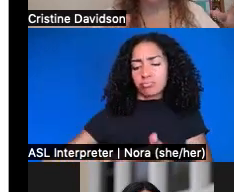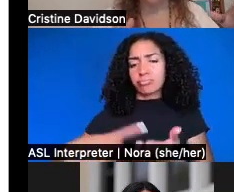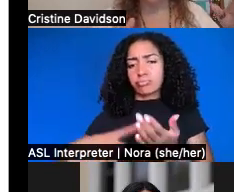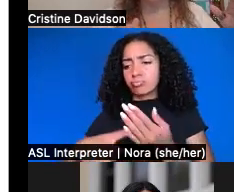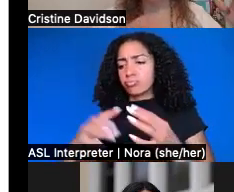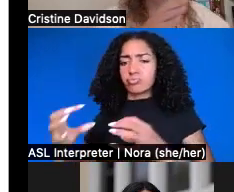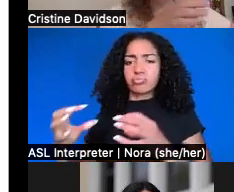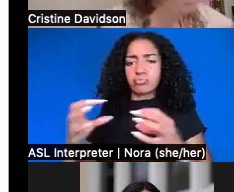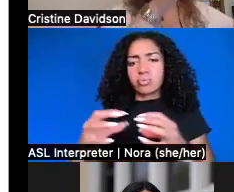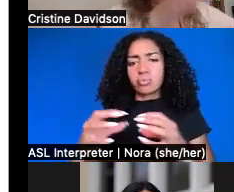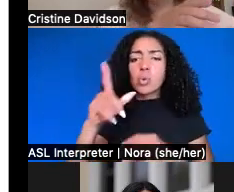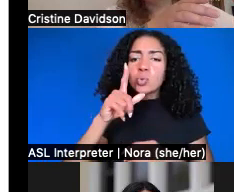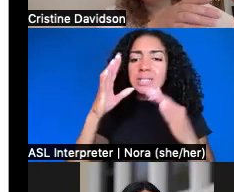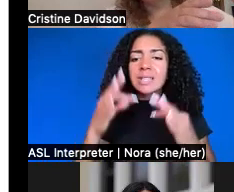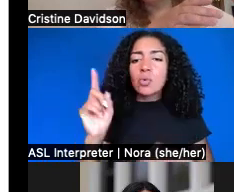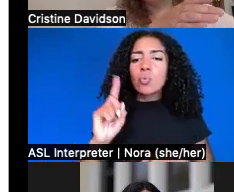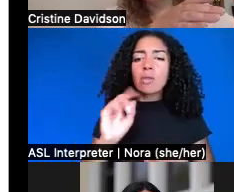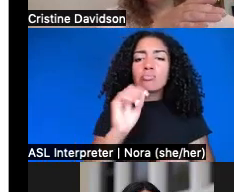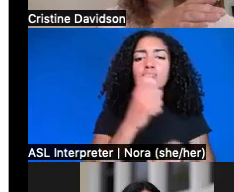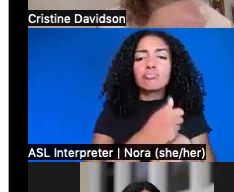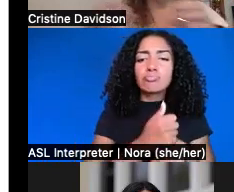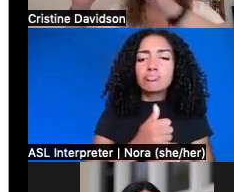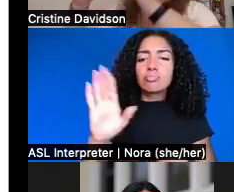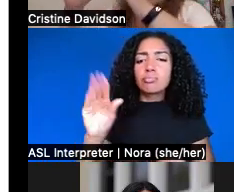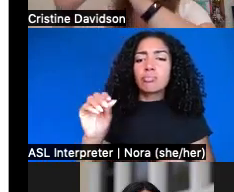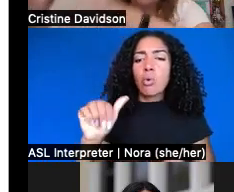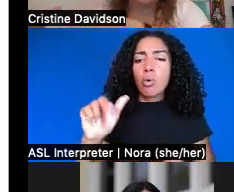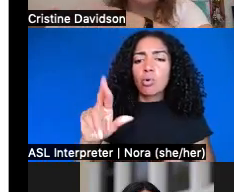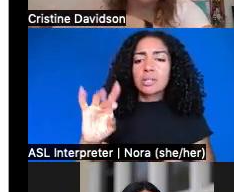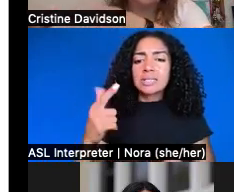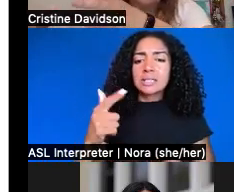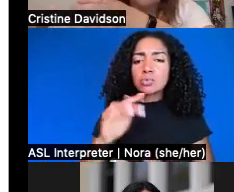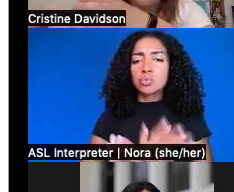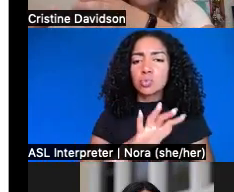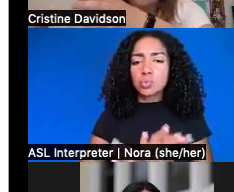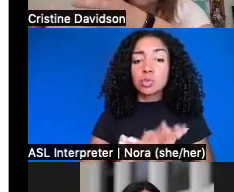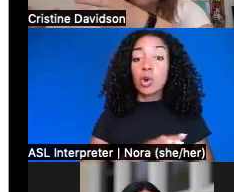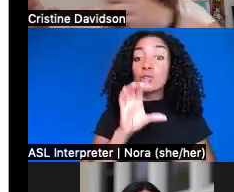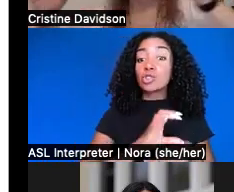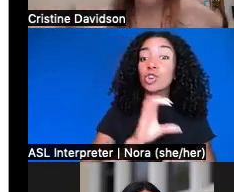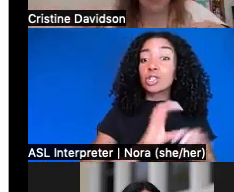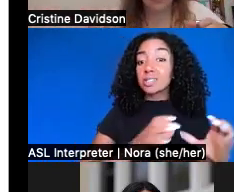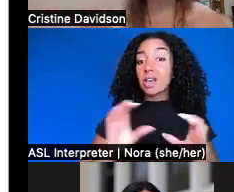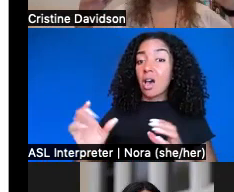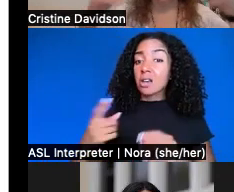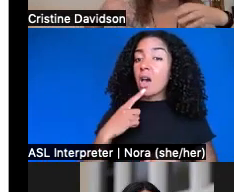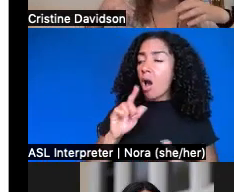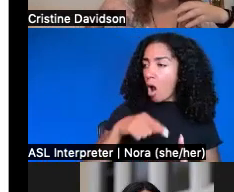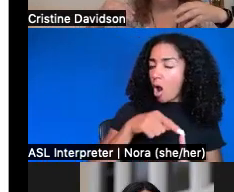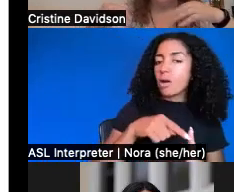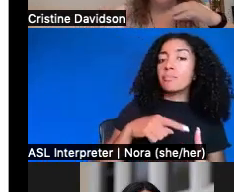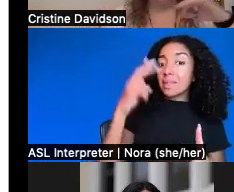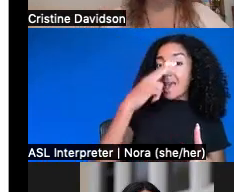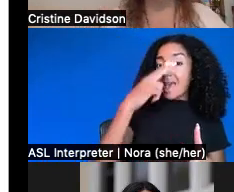who got together and said, well, the Catholics are going to take this region and the Protestants are going to take this region and the Lutherans, right?